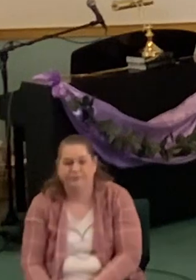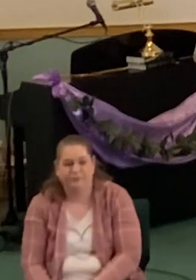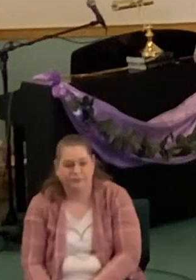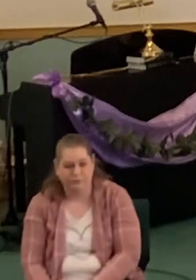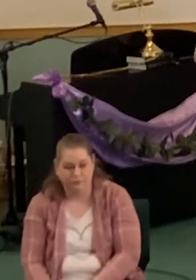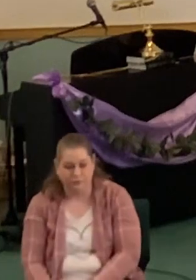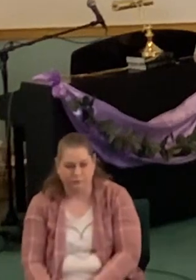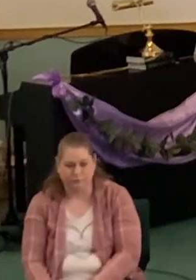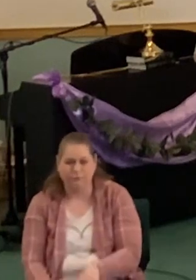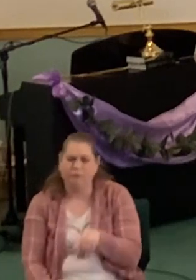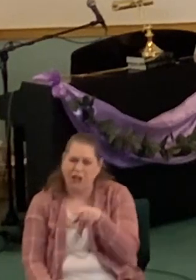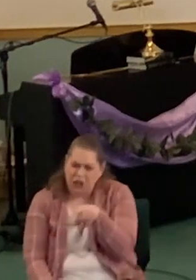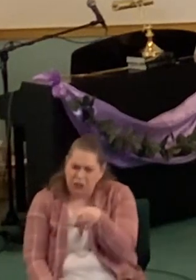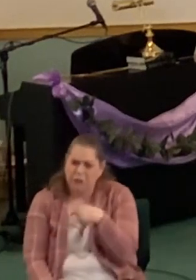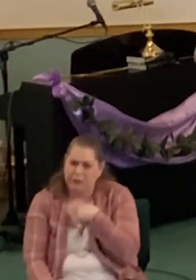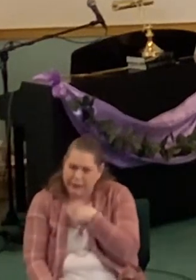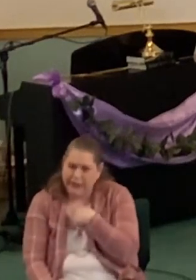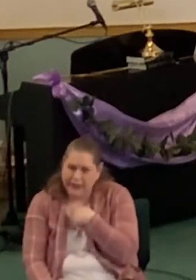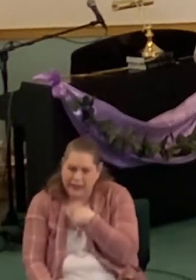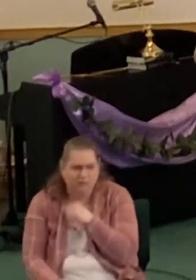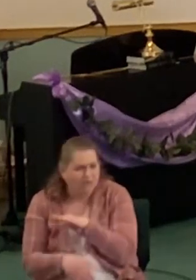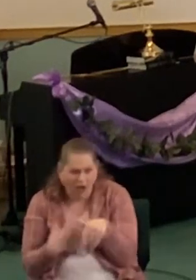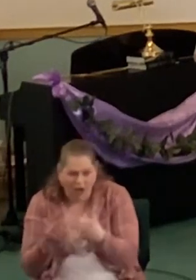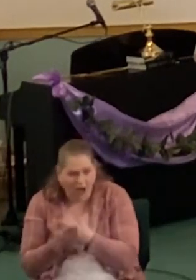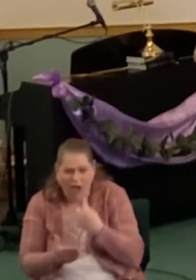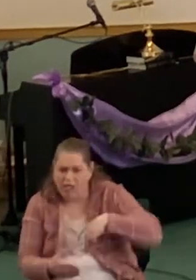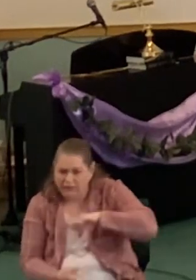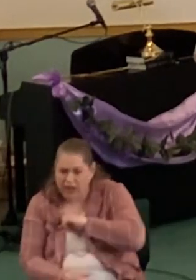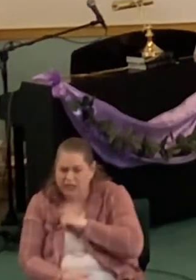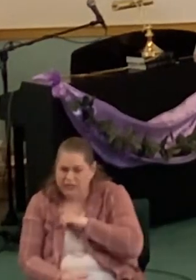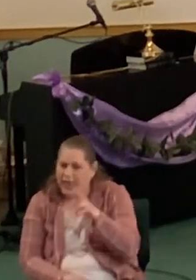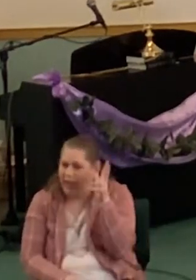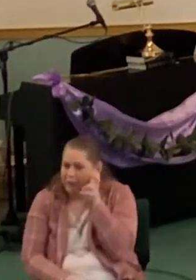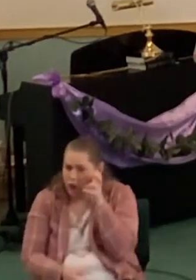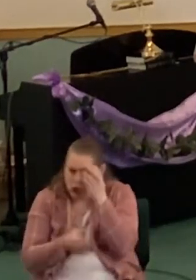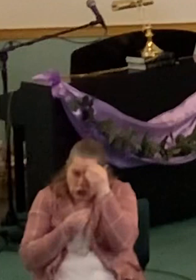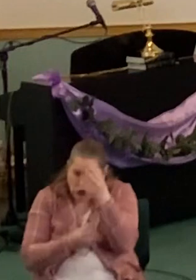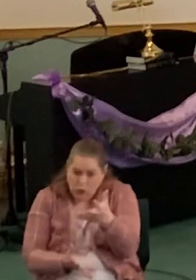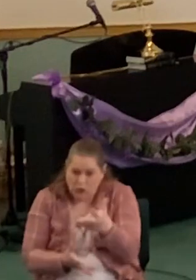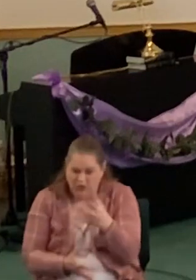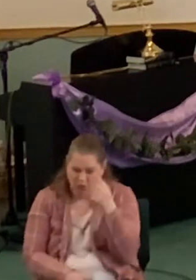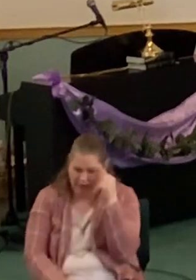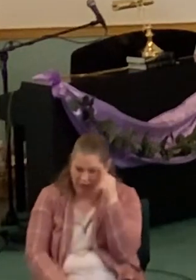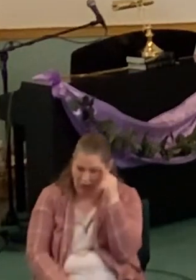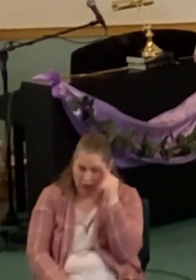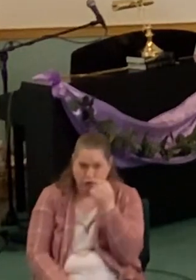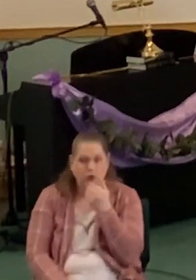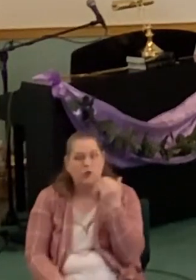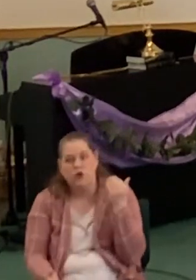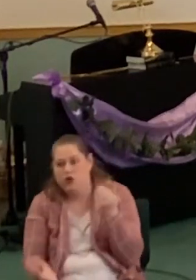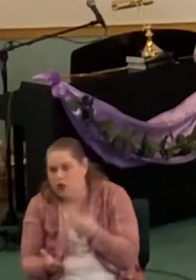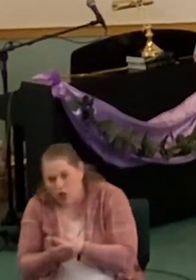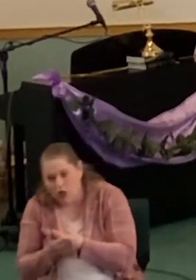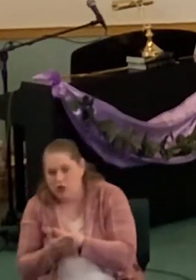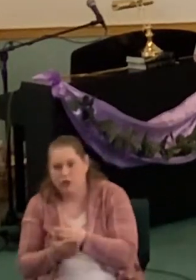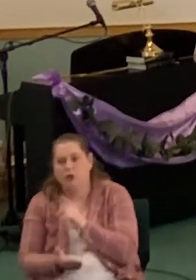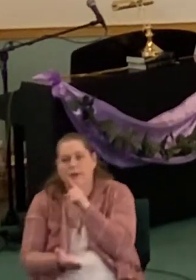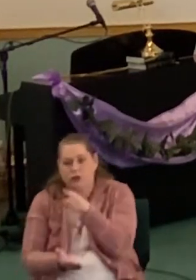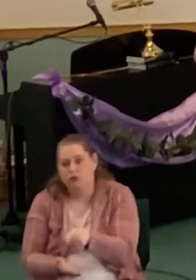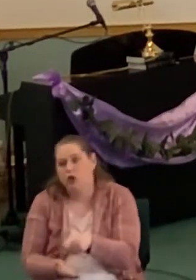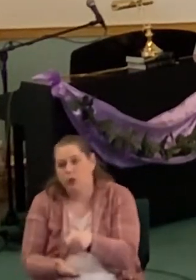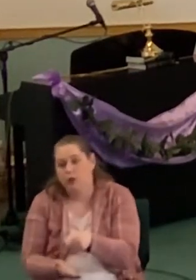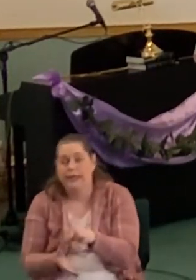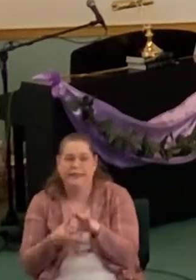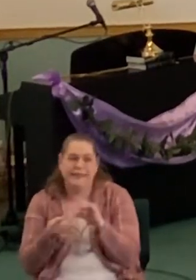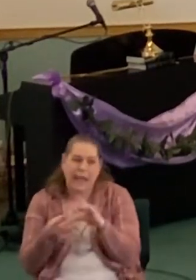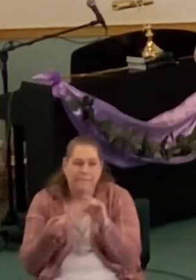You and I, we have all heard news at one point in time that we thought was too good to be true.